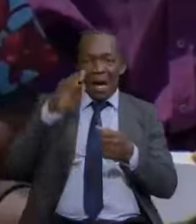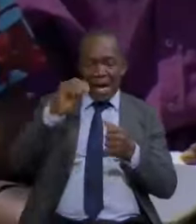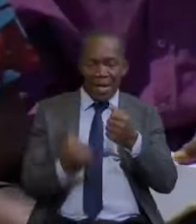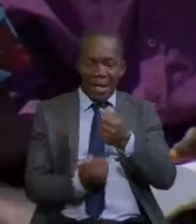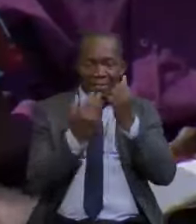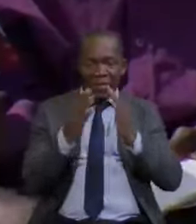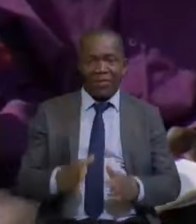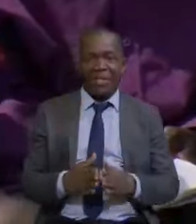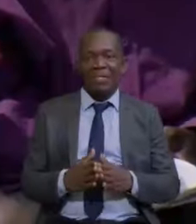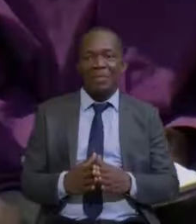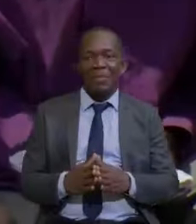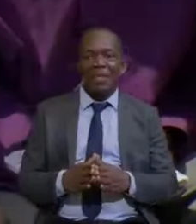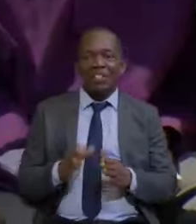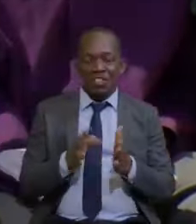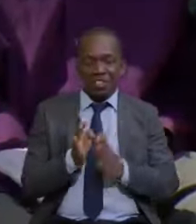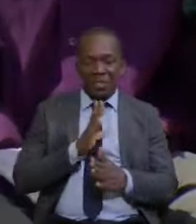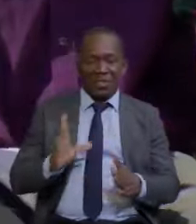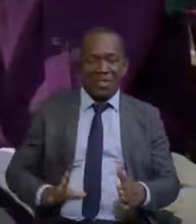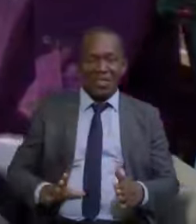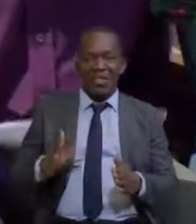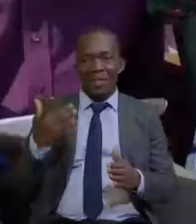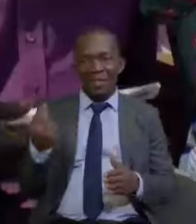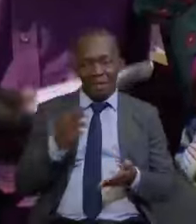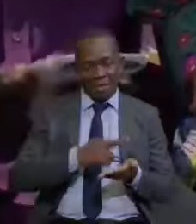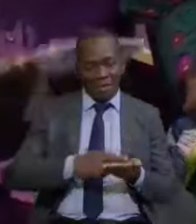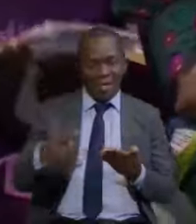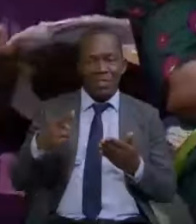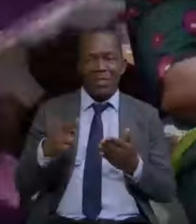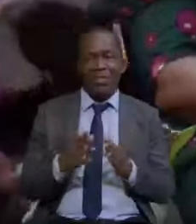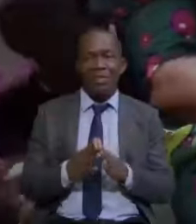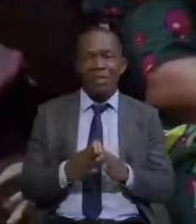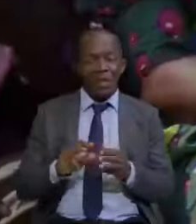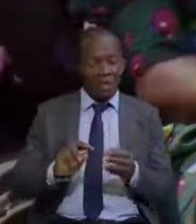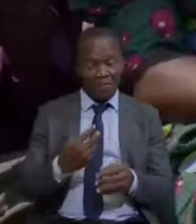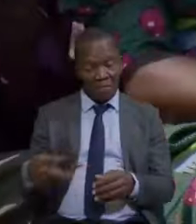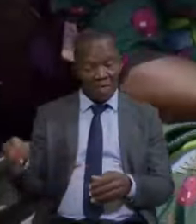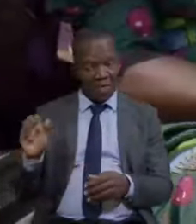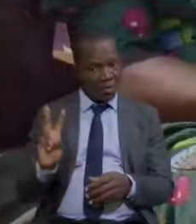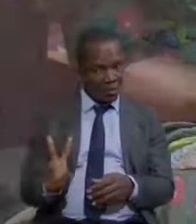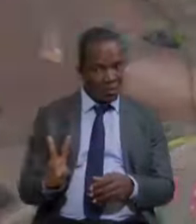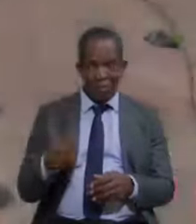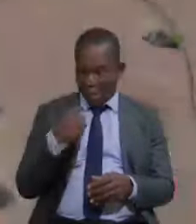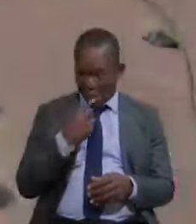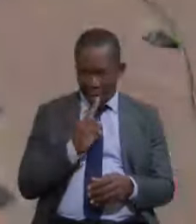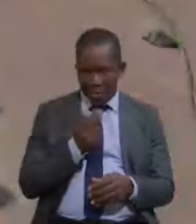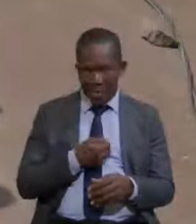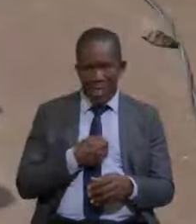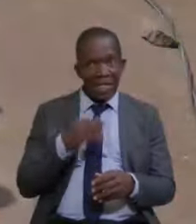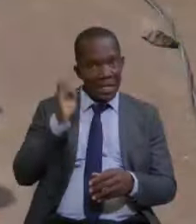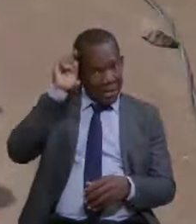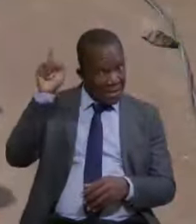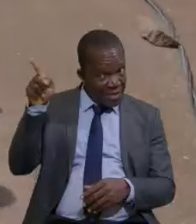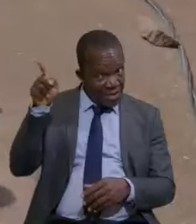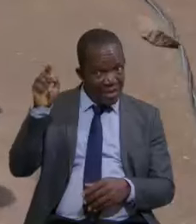the righteous. Look at verse 2. In verse 2 it says, and he is the propitiation for